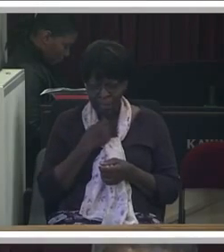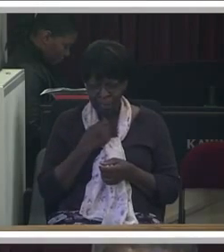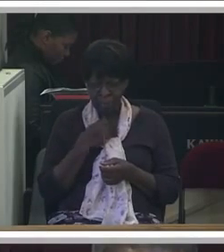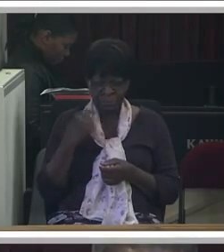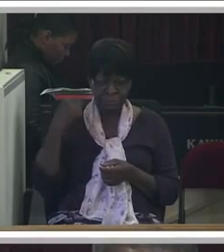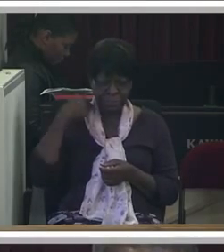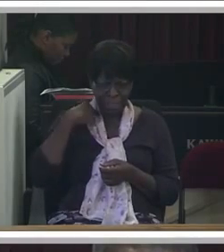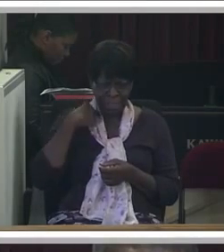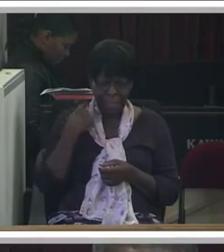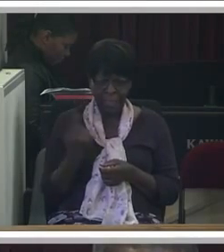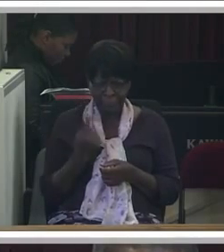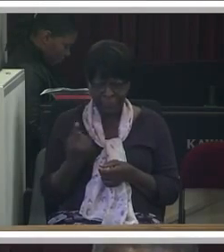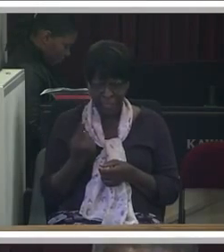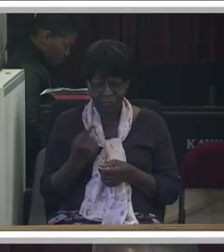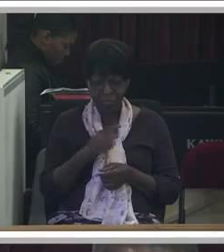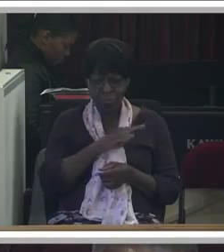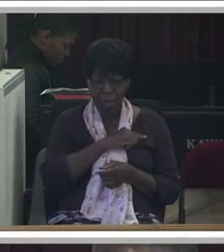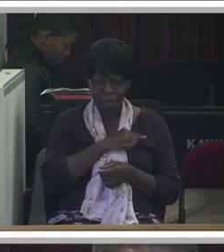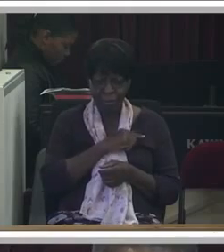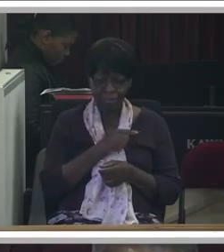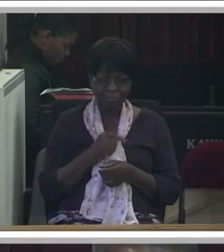more. And his heart was broken.